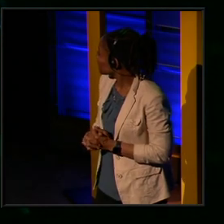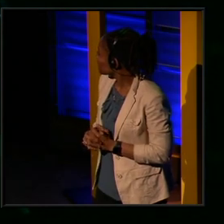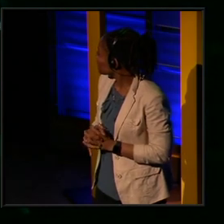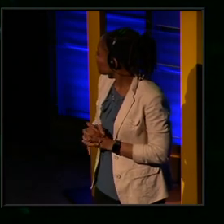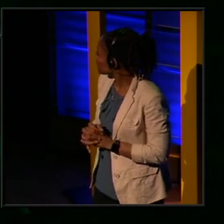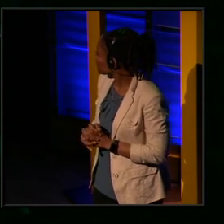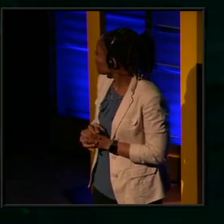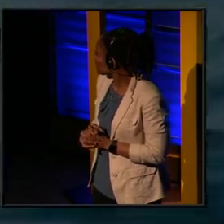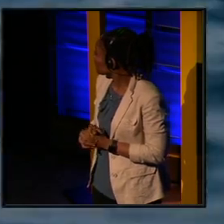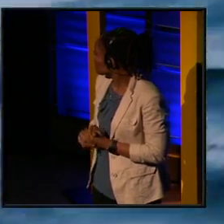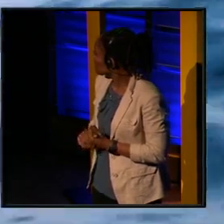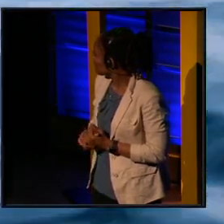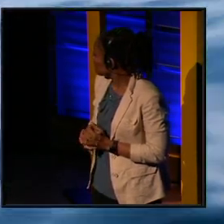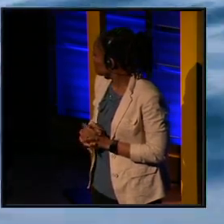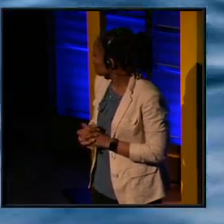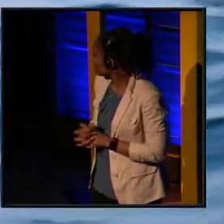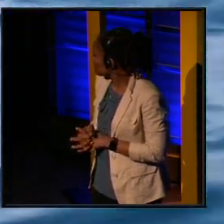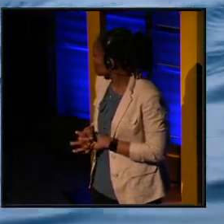Bahari yetu.